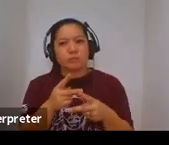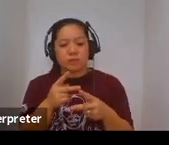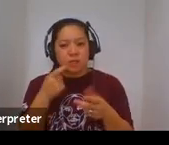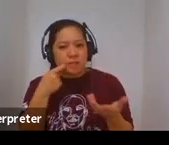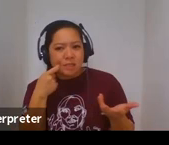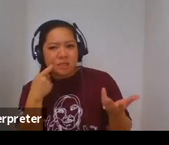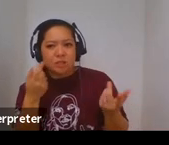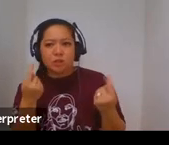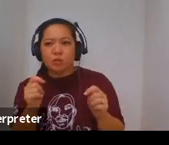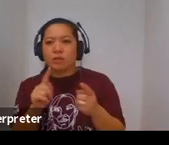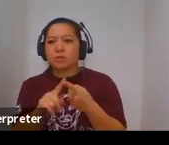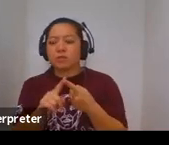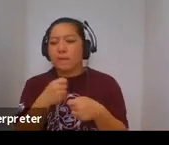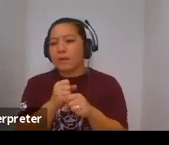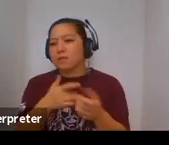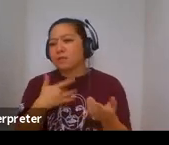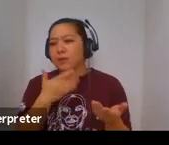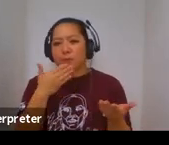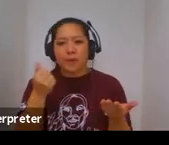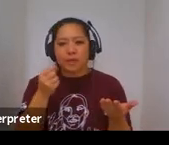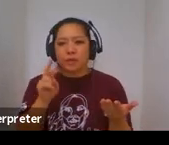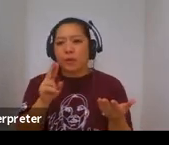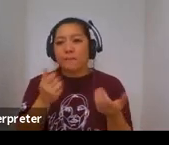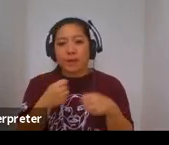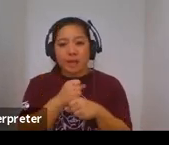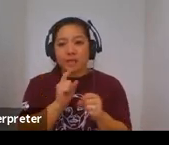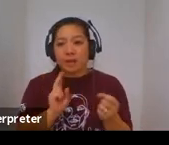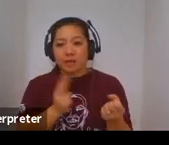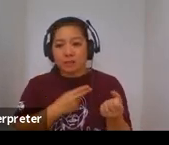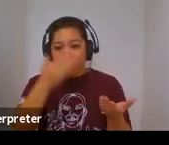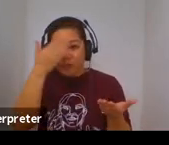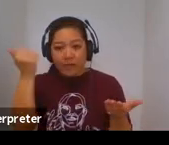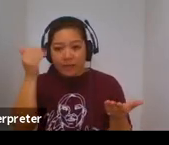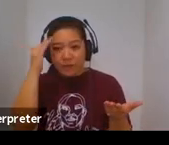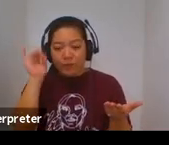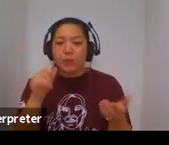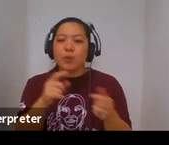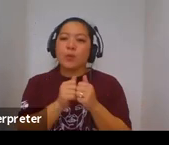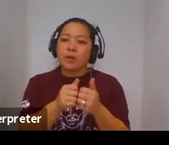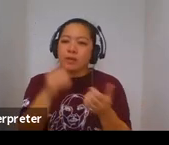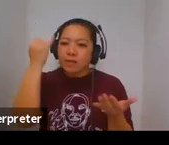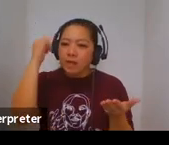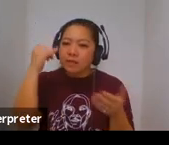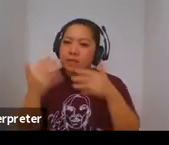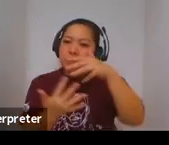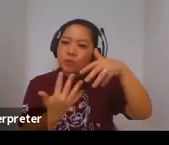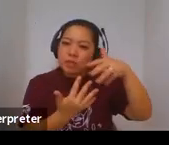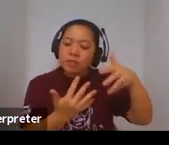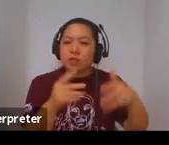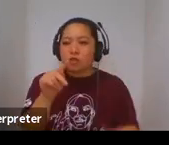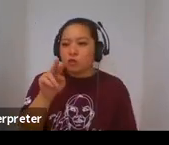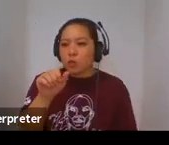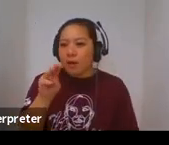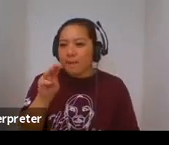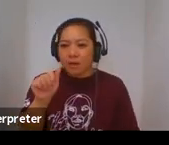to make us feel better or make us forget. But with the idea of integration of trauma, it's